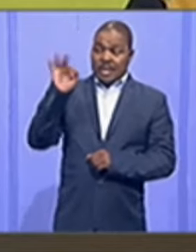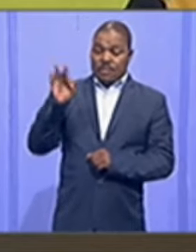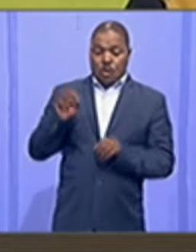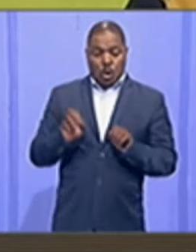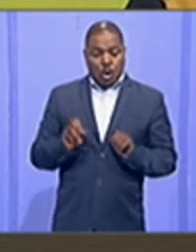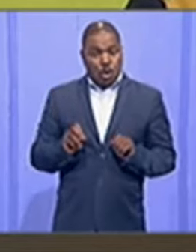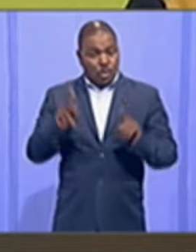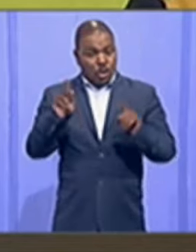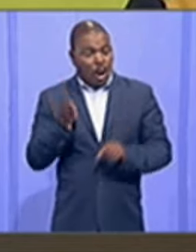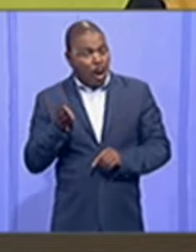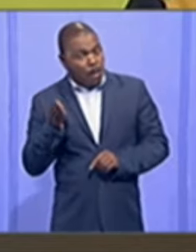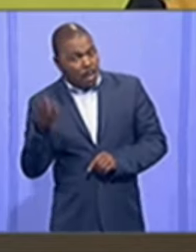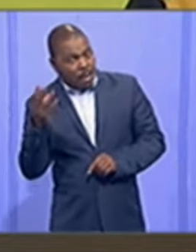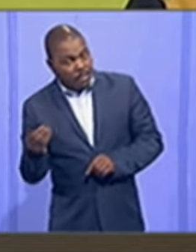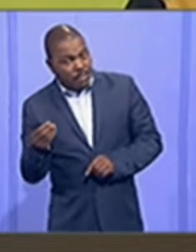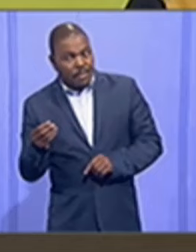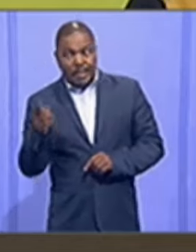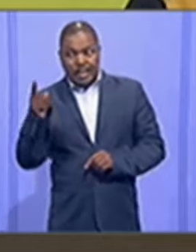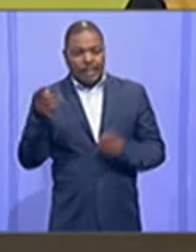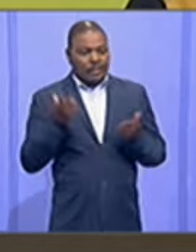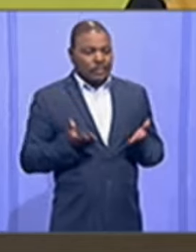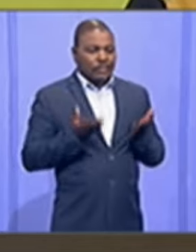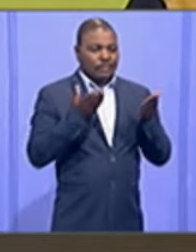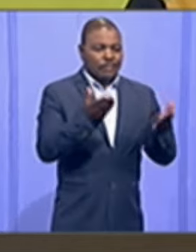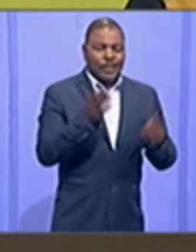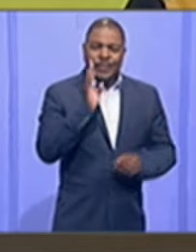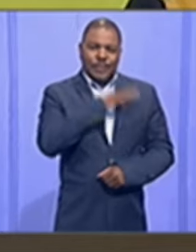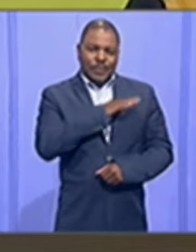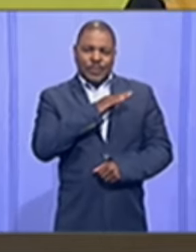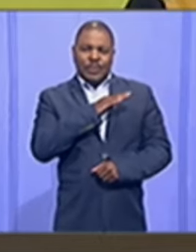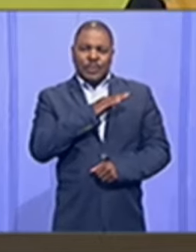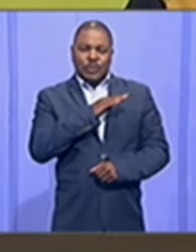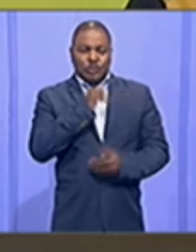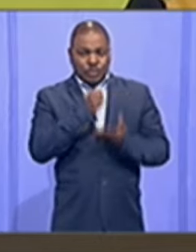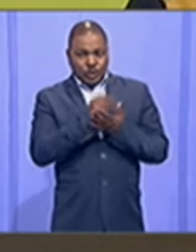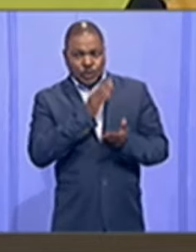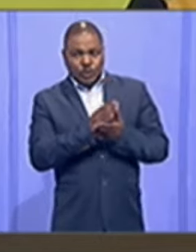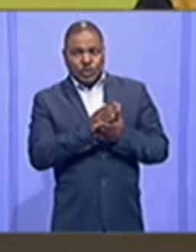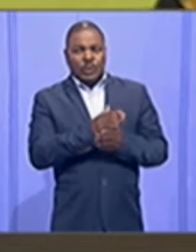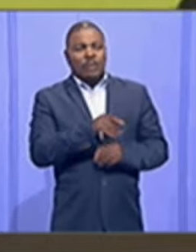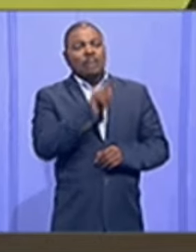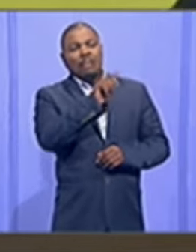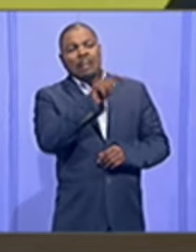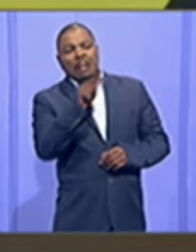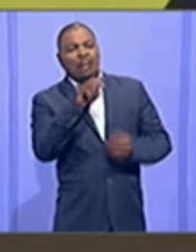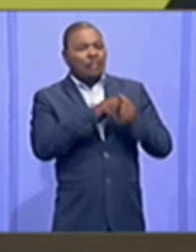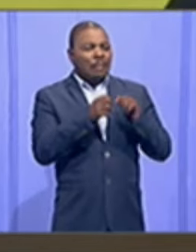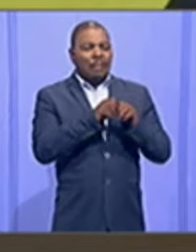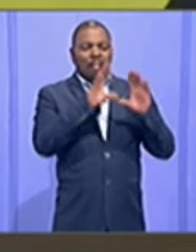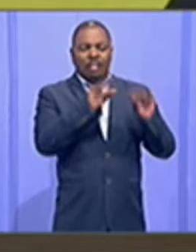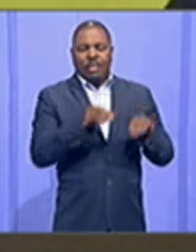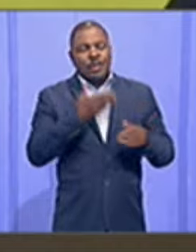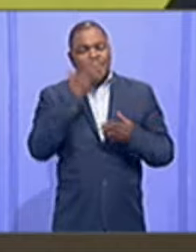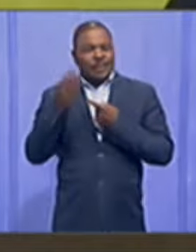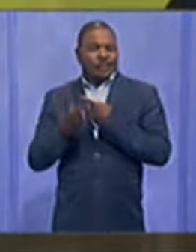had an opportunity, he was not deliberate in making sure that we curtail all this malfeasance that has been happening.